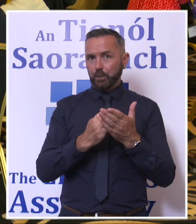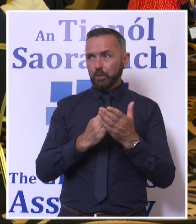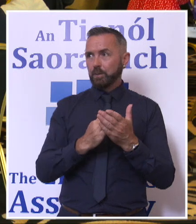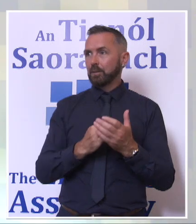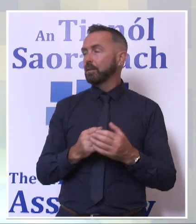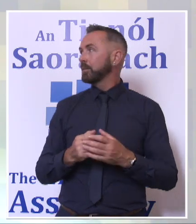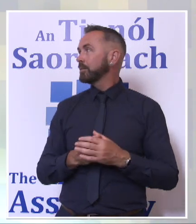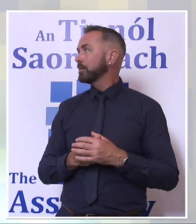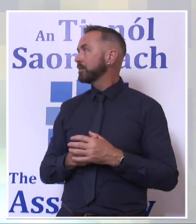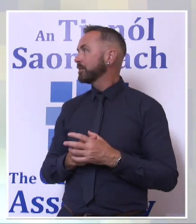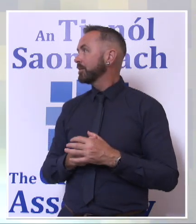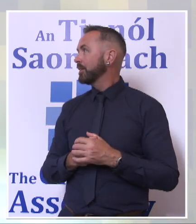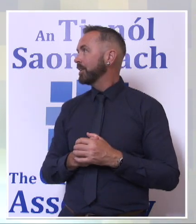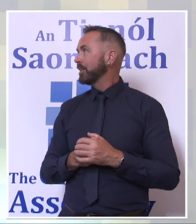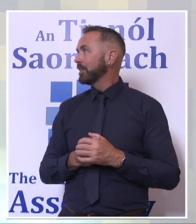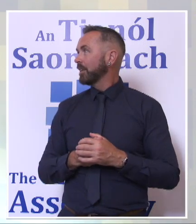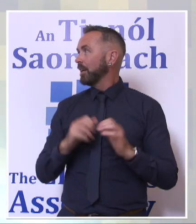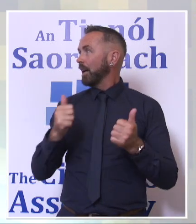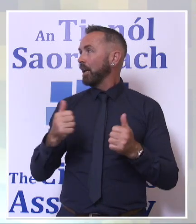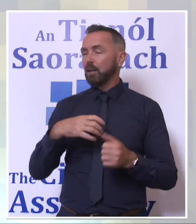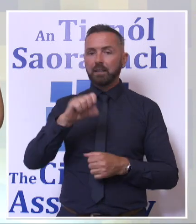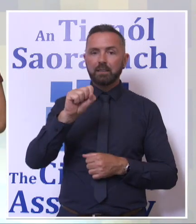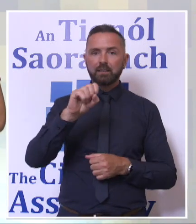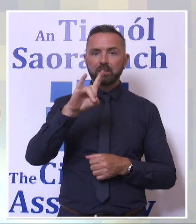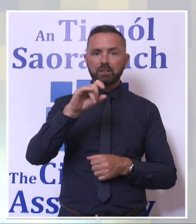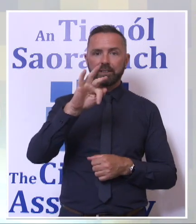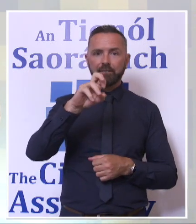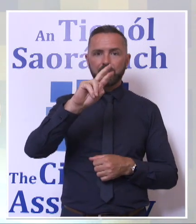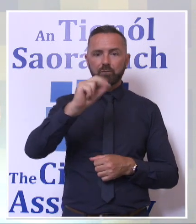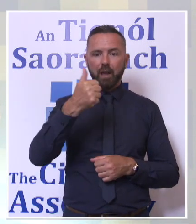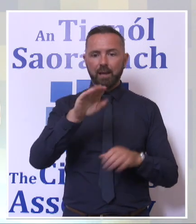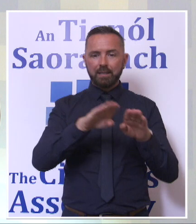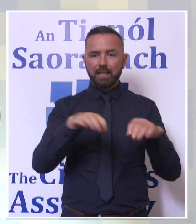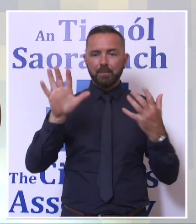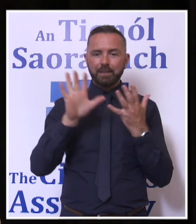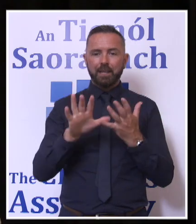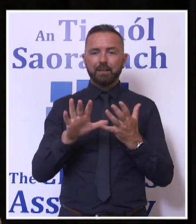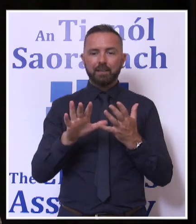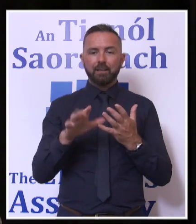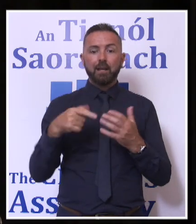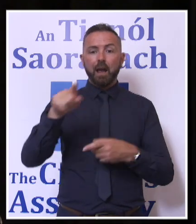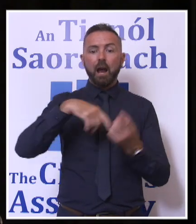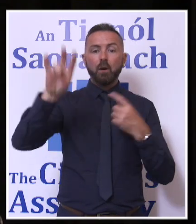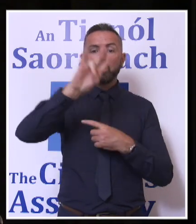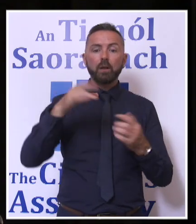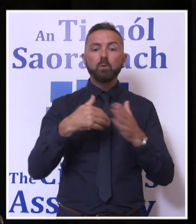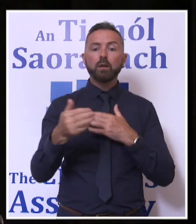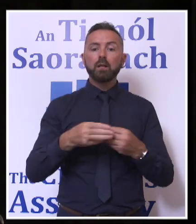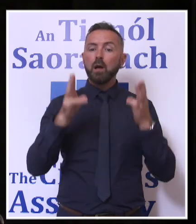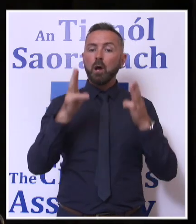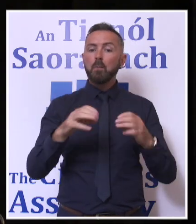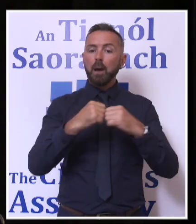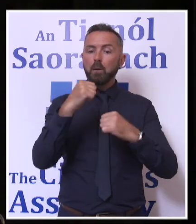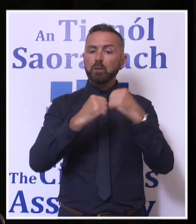3 questions. Hi, I'm Shifa from Table 10. Our question was, does the power structure in place need